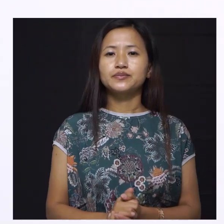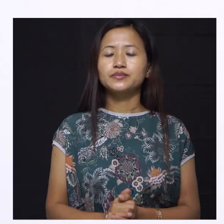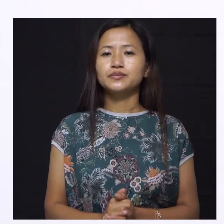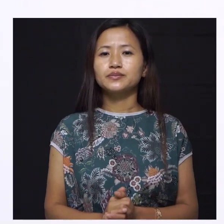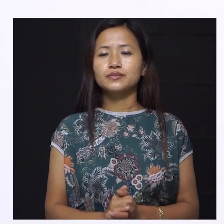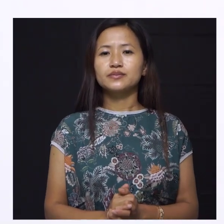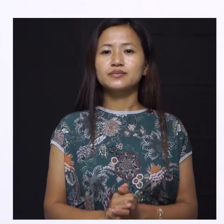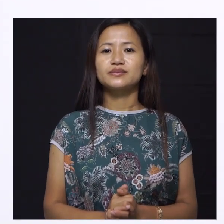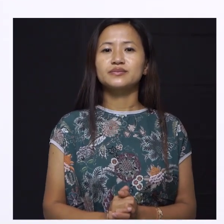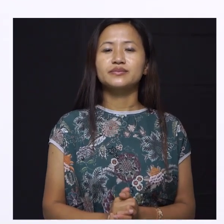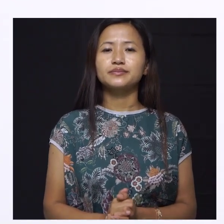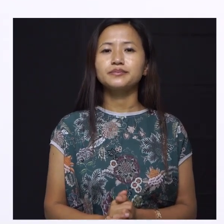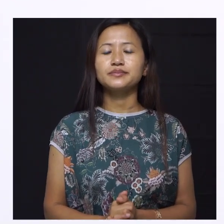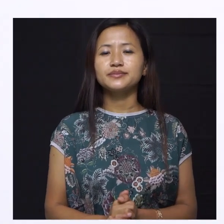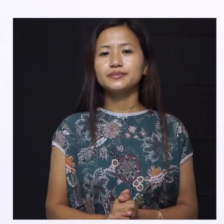133.